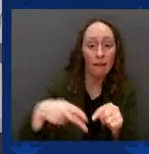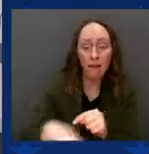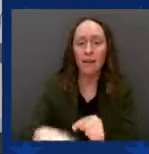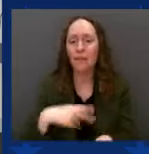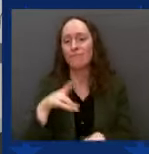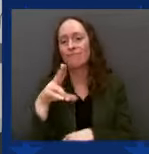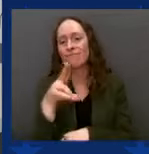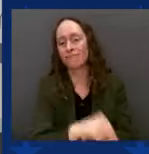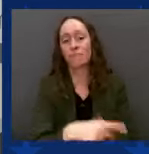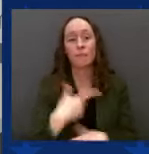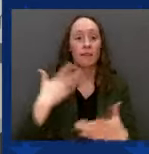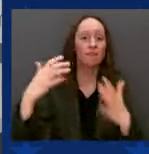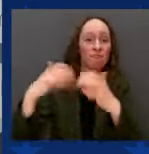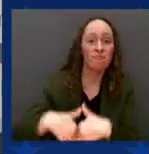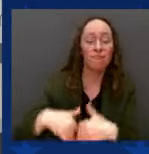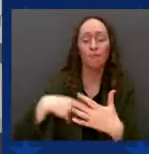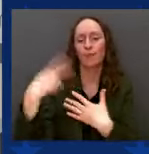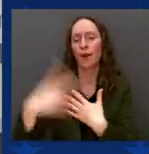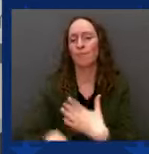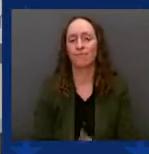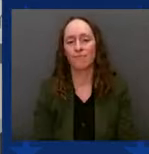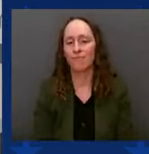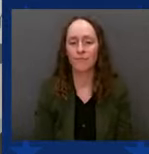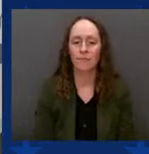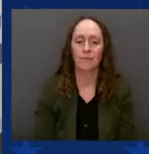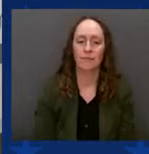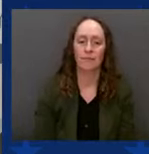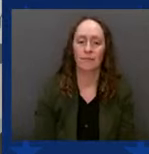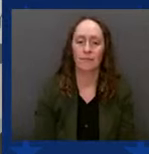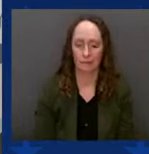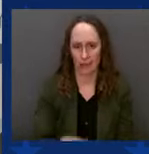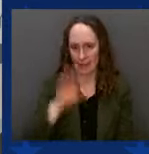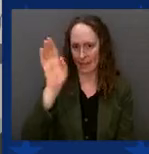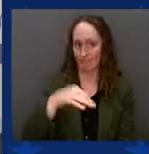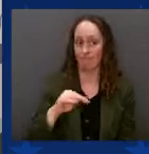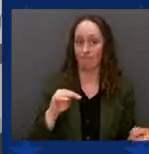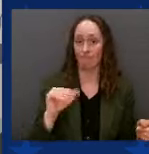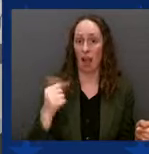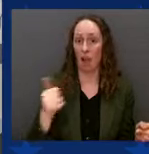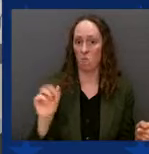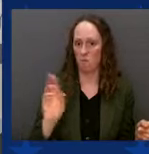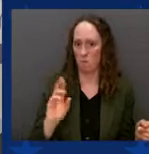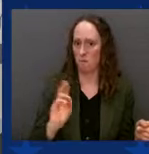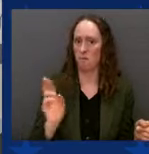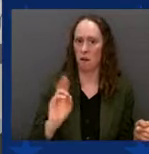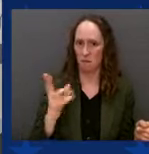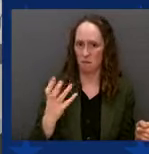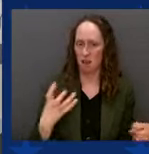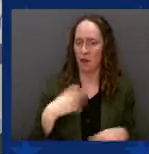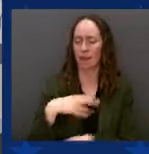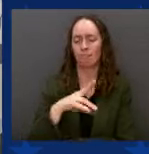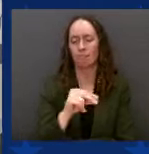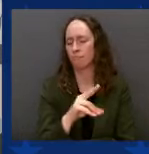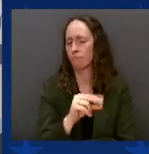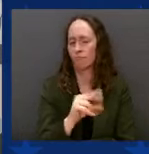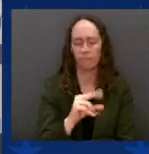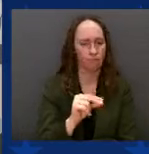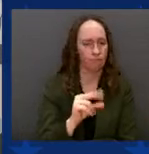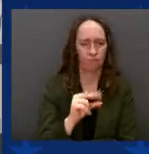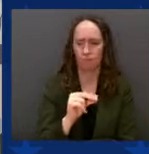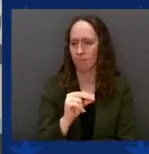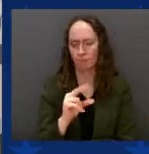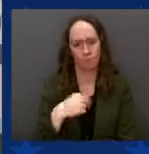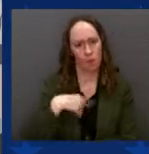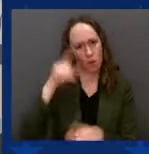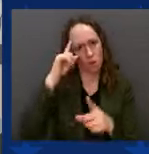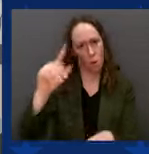Republican friends want to do. They'll secure Medicare through 2050 and beyond, ensuring that the vital program